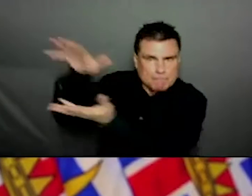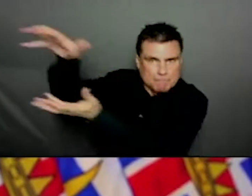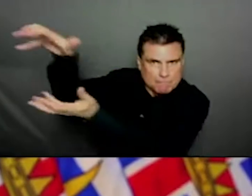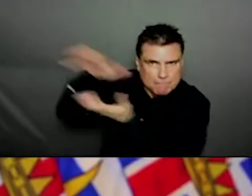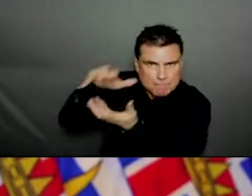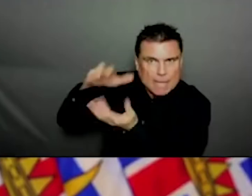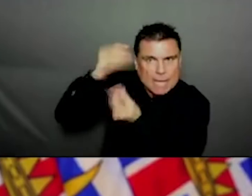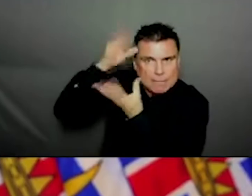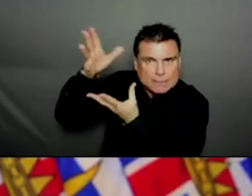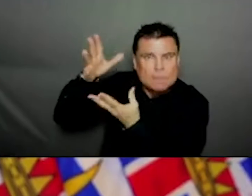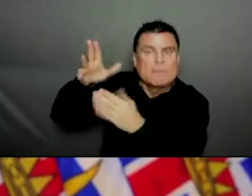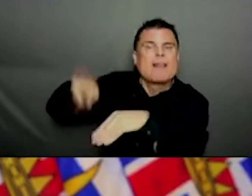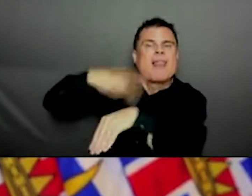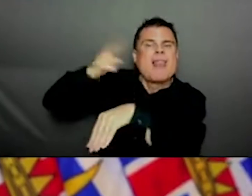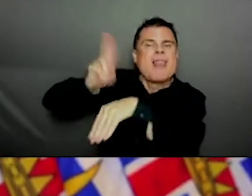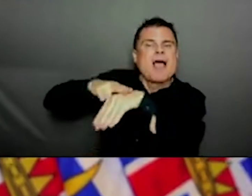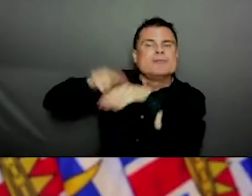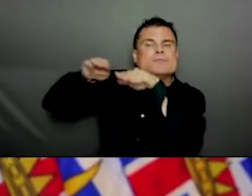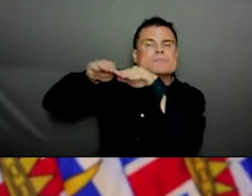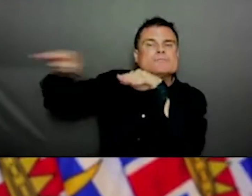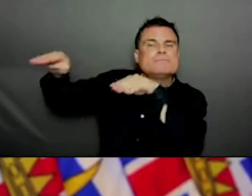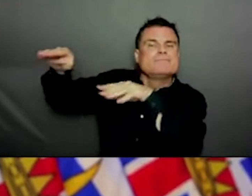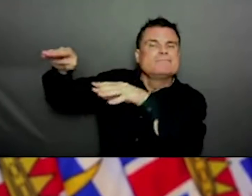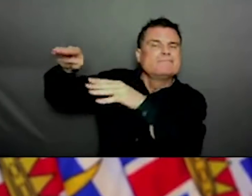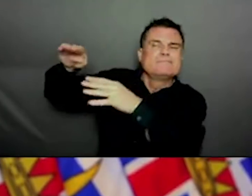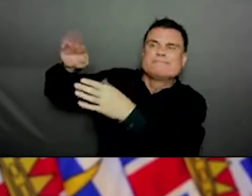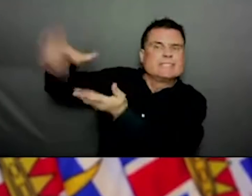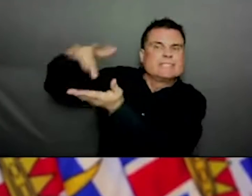of our vaccine will be arriving.